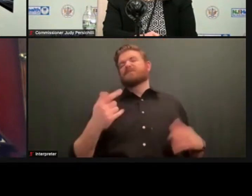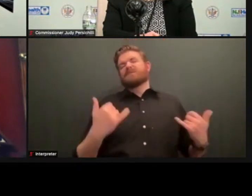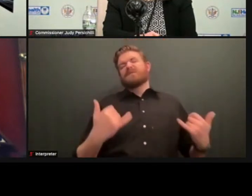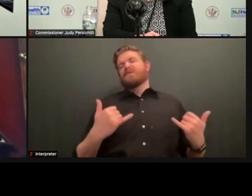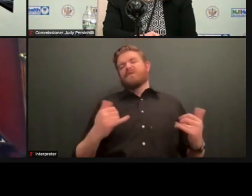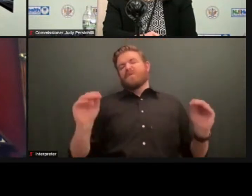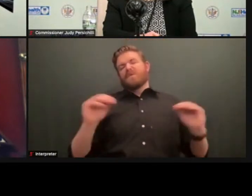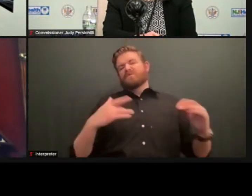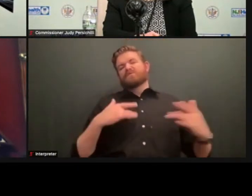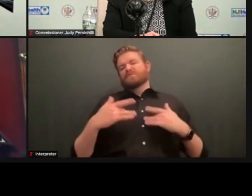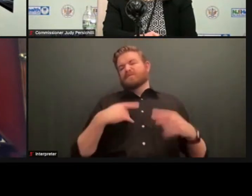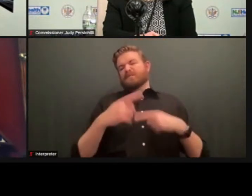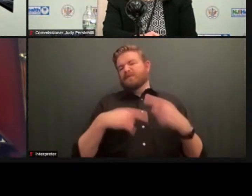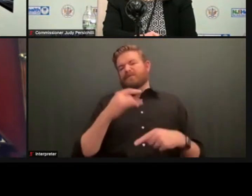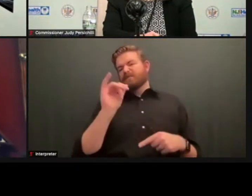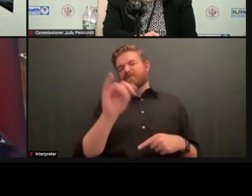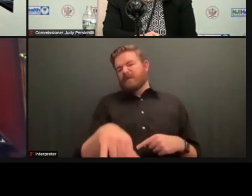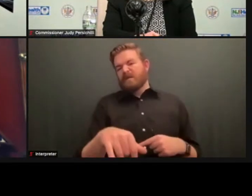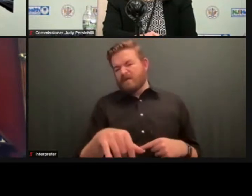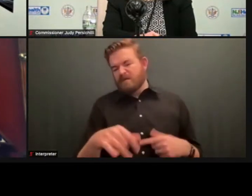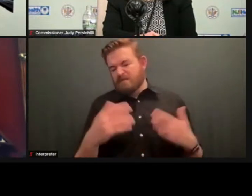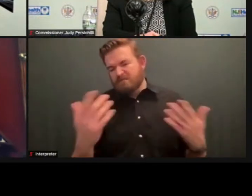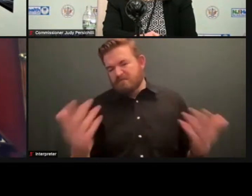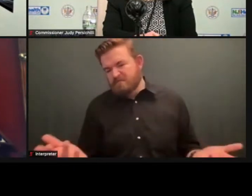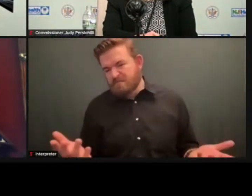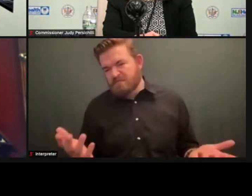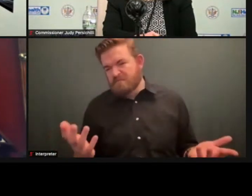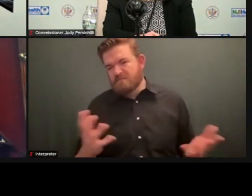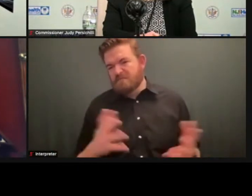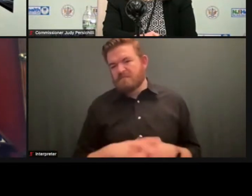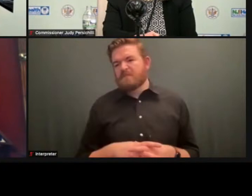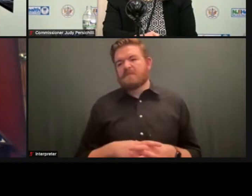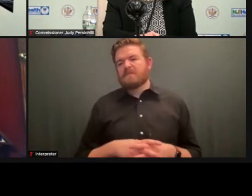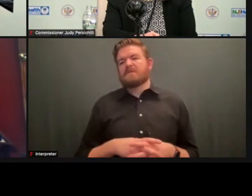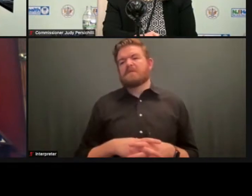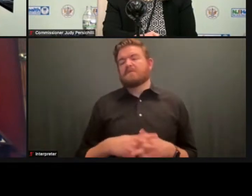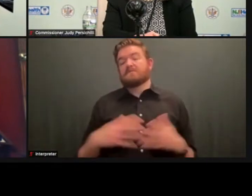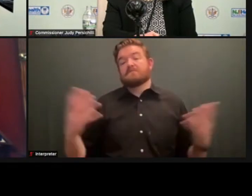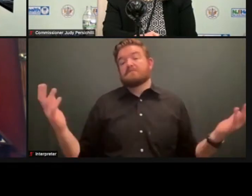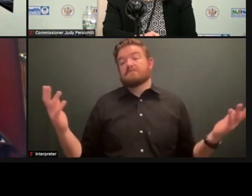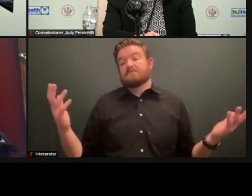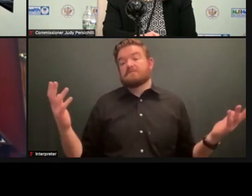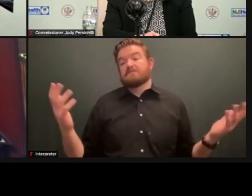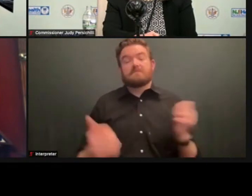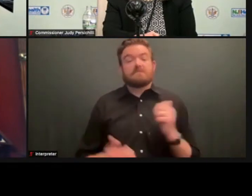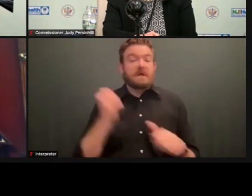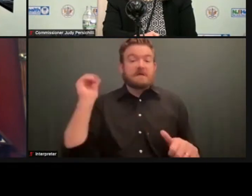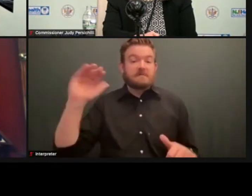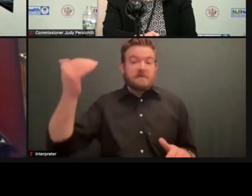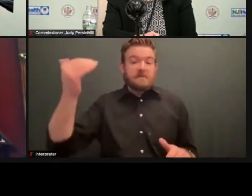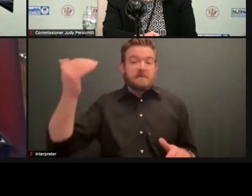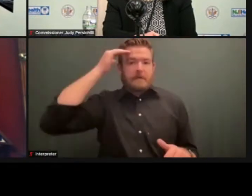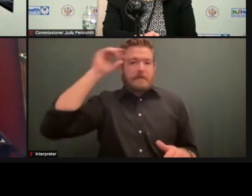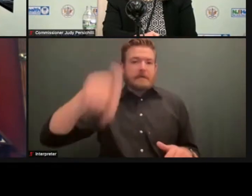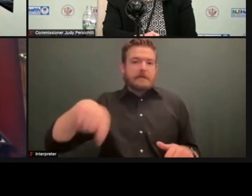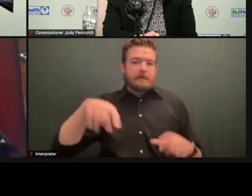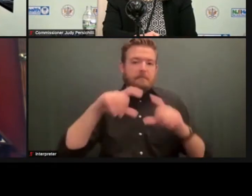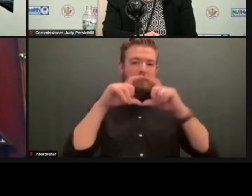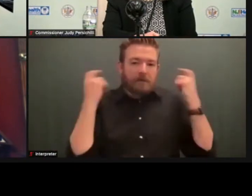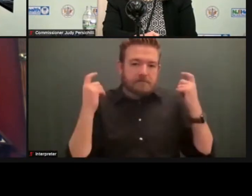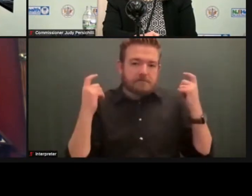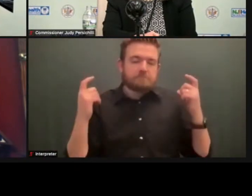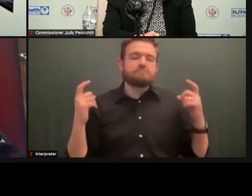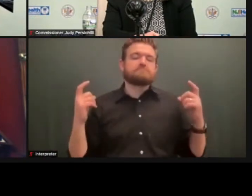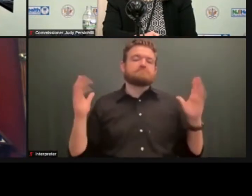Folks understand overwhelmingly the need to wear a mask. They understand that it's not going to be the trigger in most